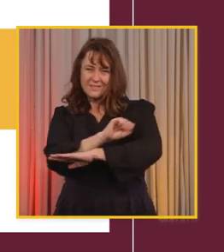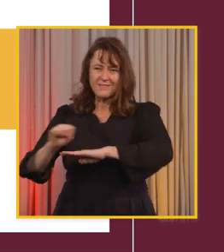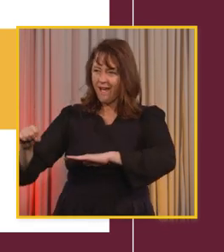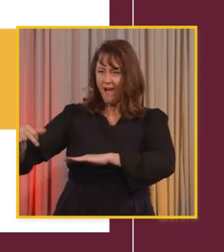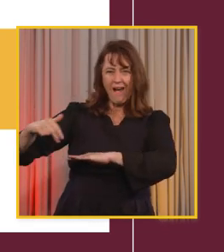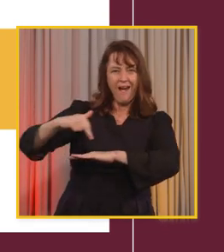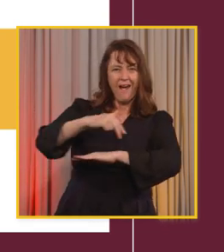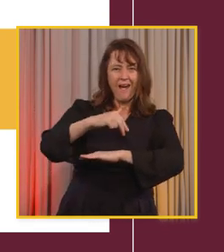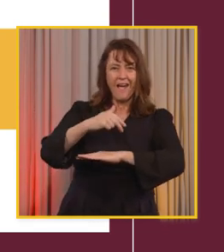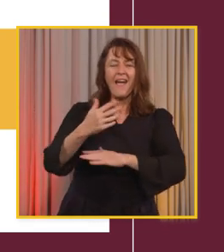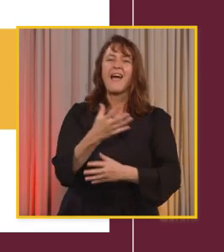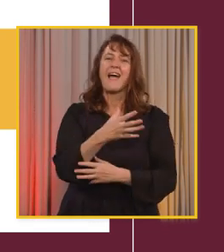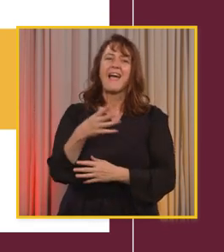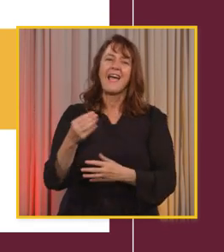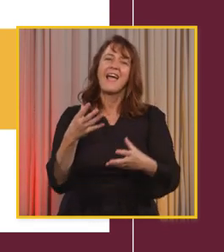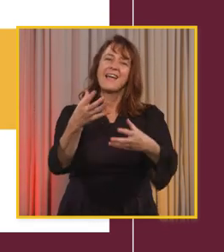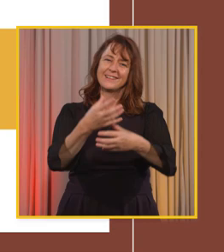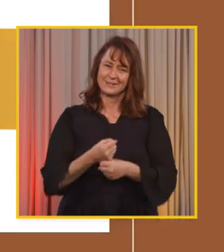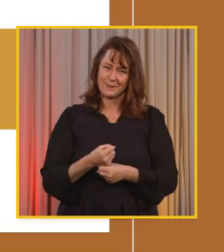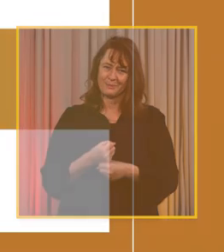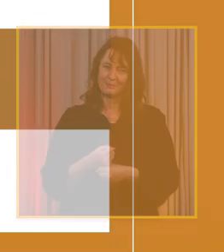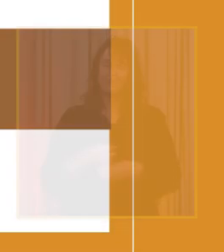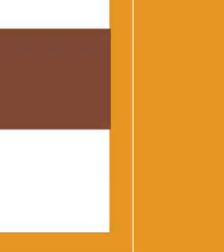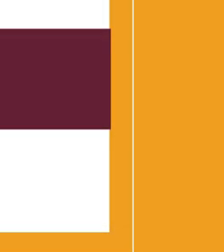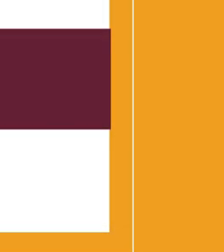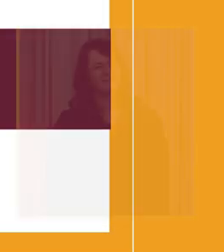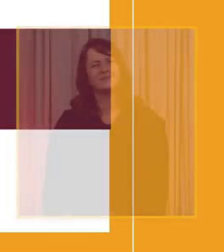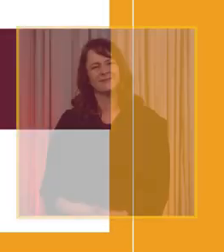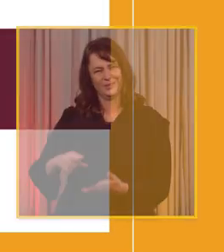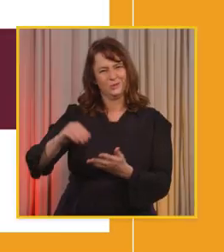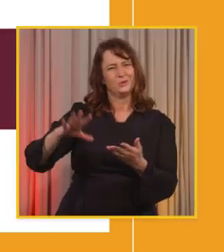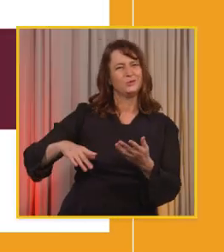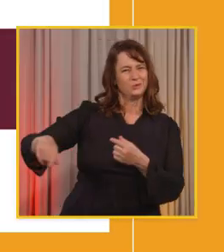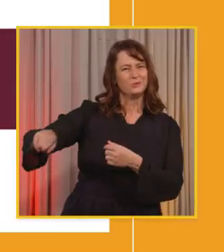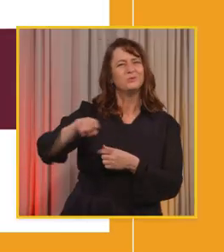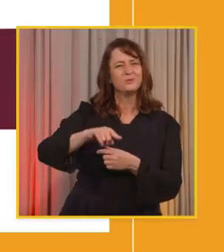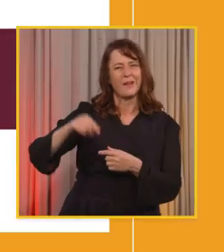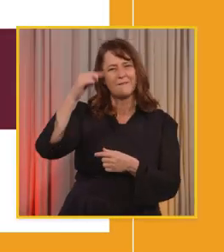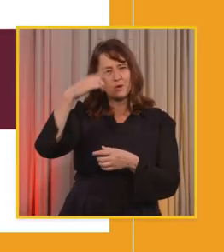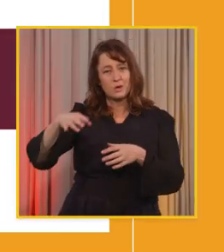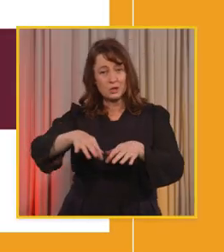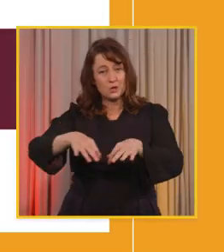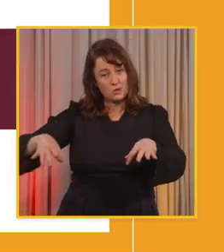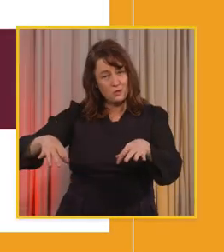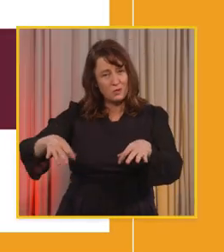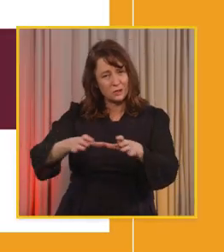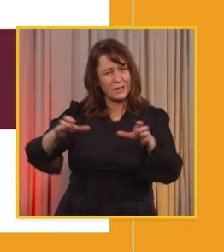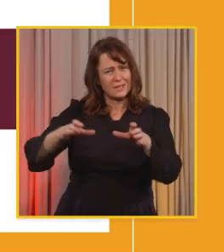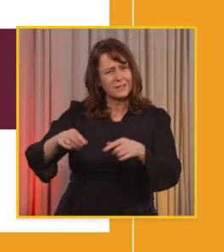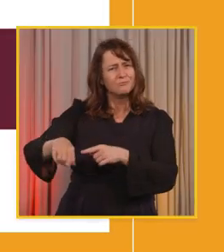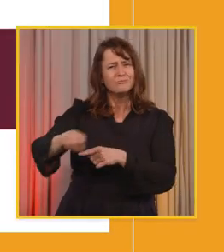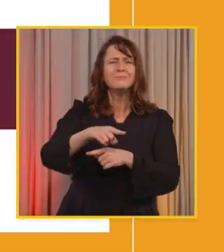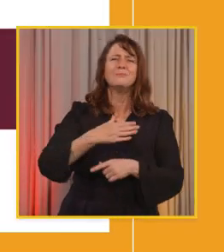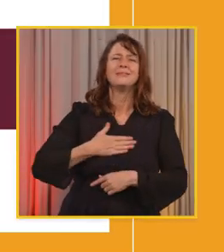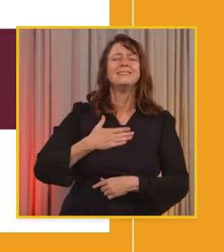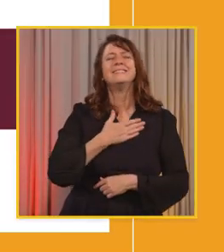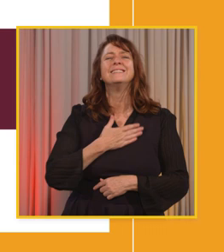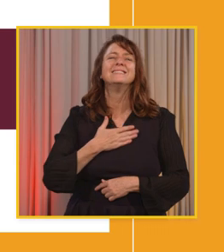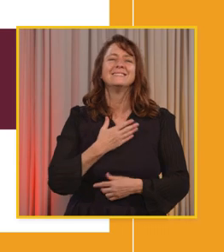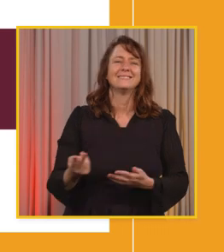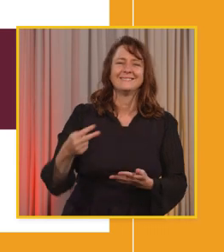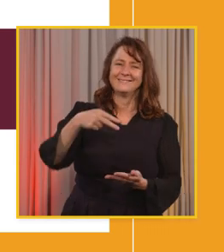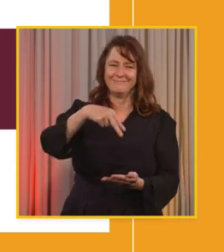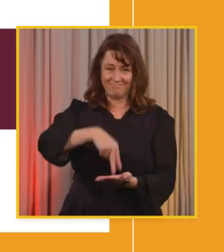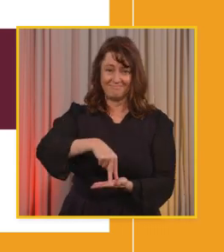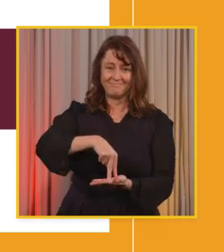this stage to accept their college degrees. Candidates for degree and or certificates,